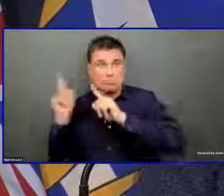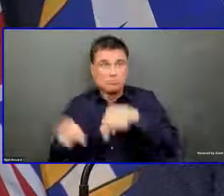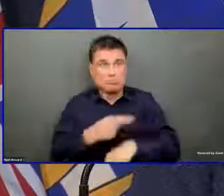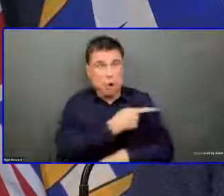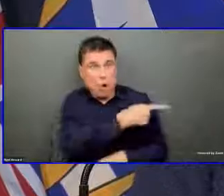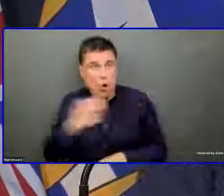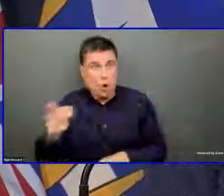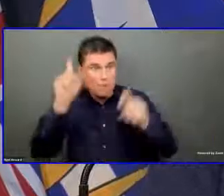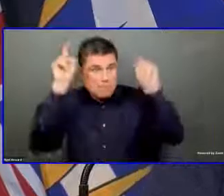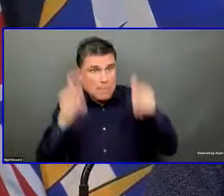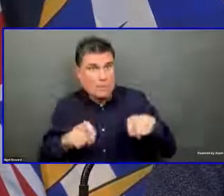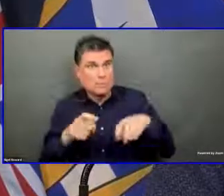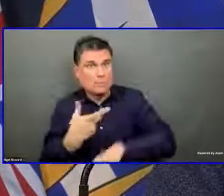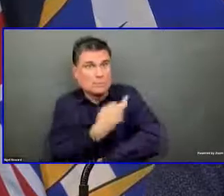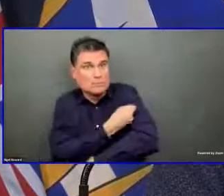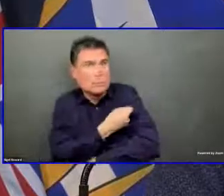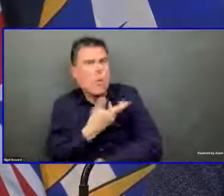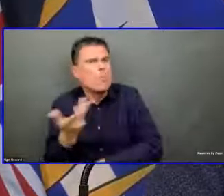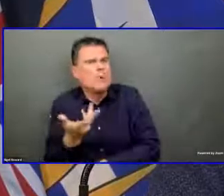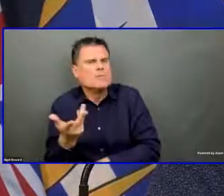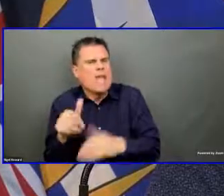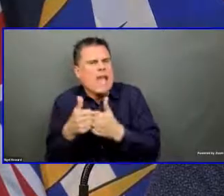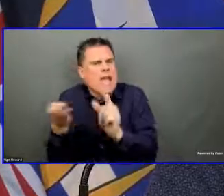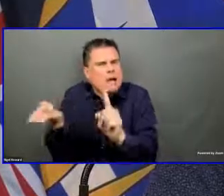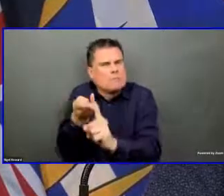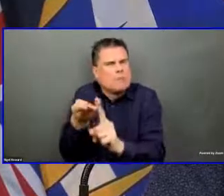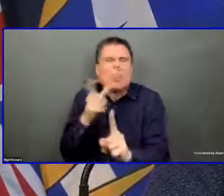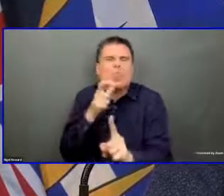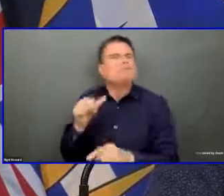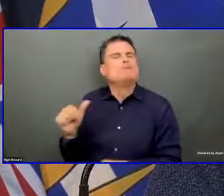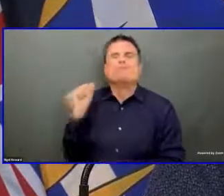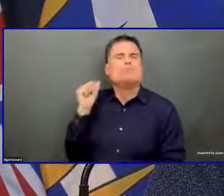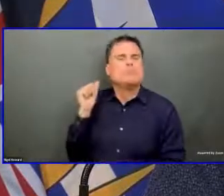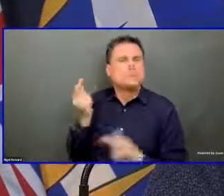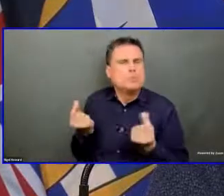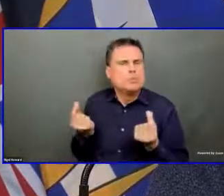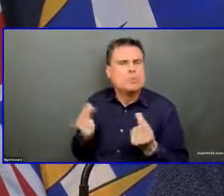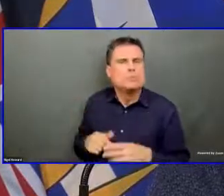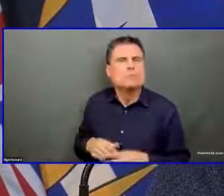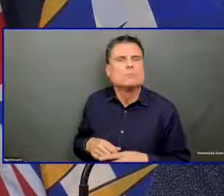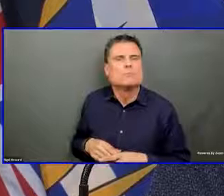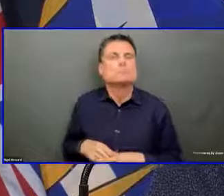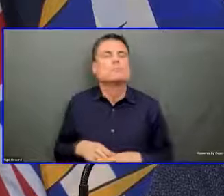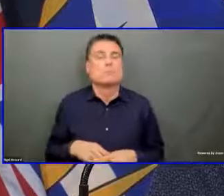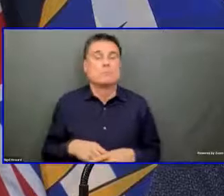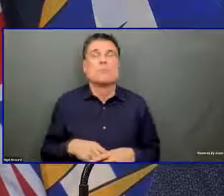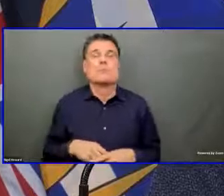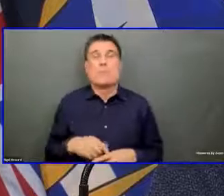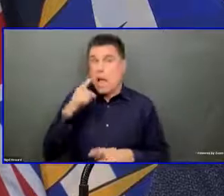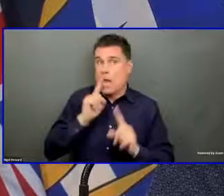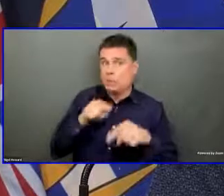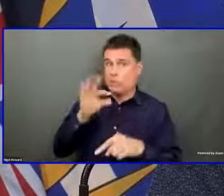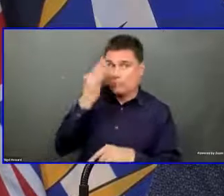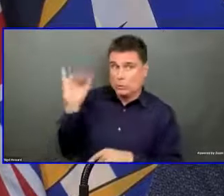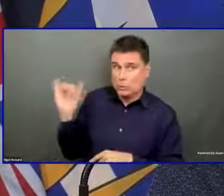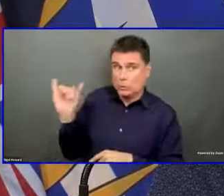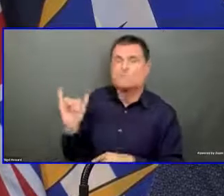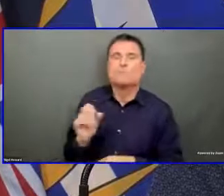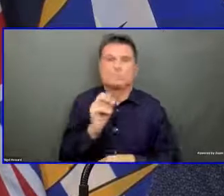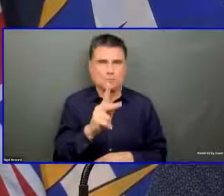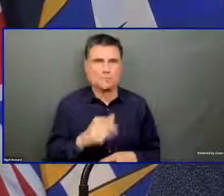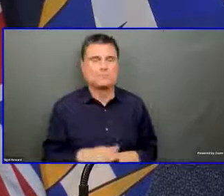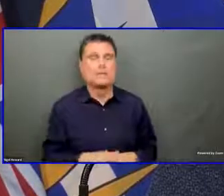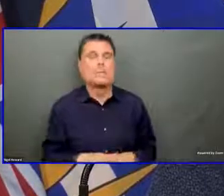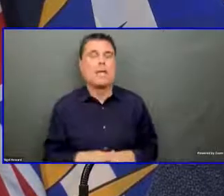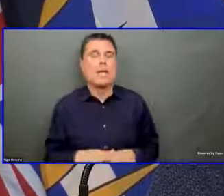an unfortunate use of the term. We know there are many reasons why healthcare workers may